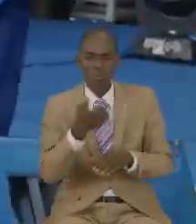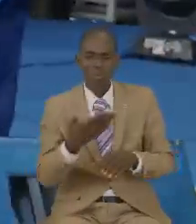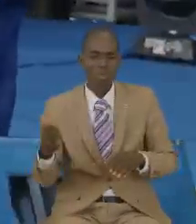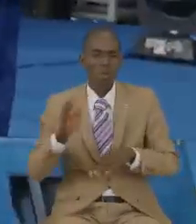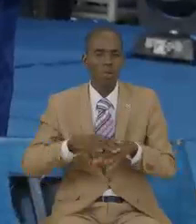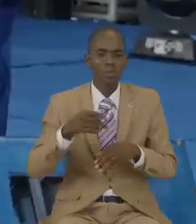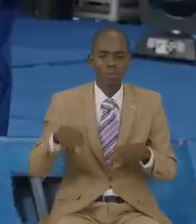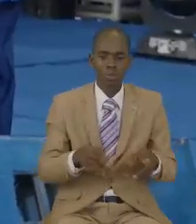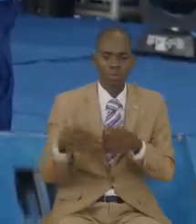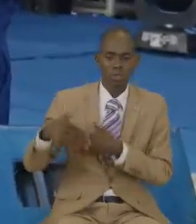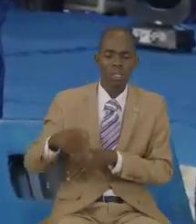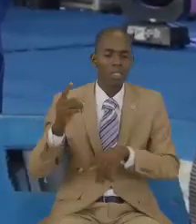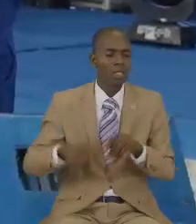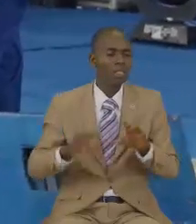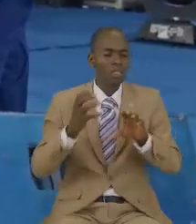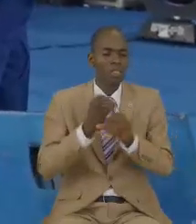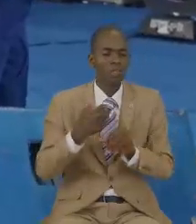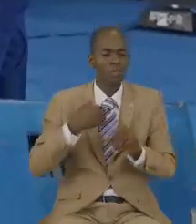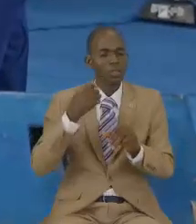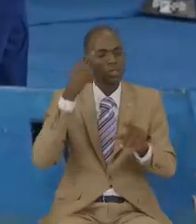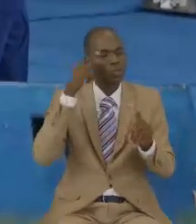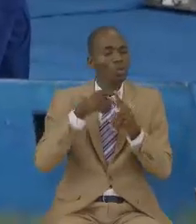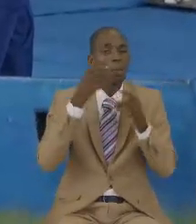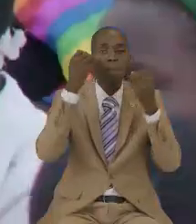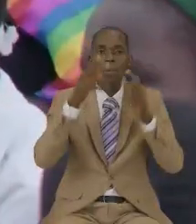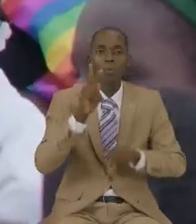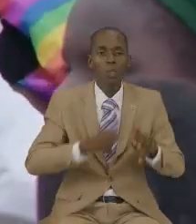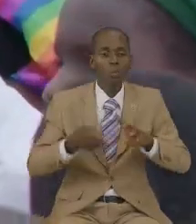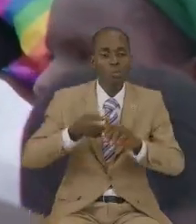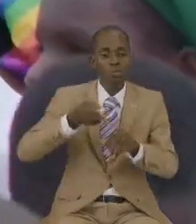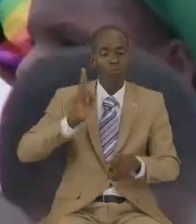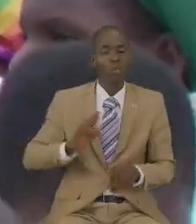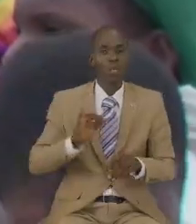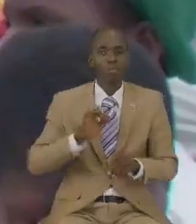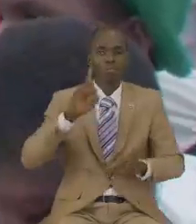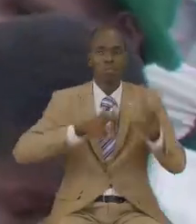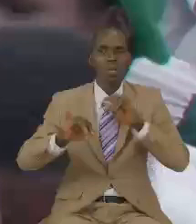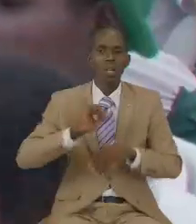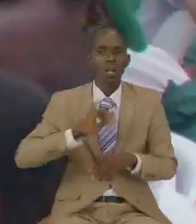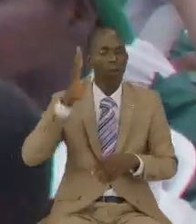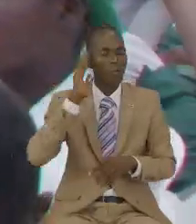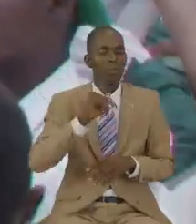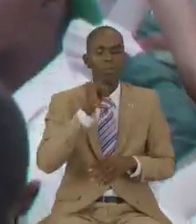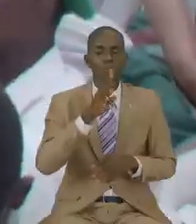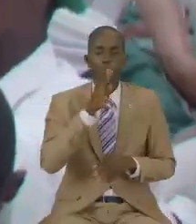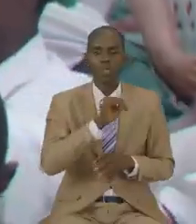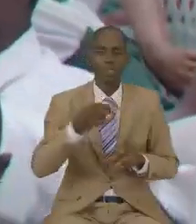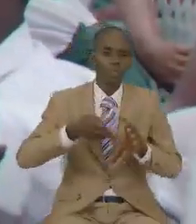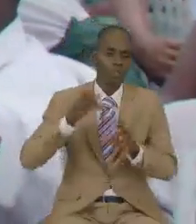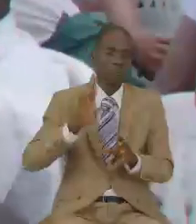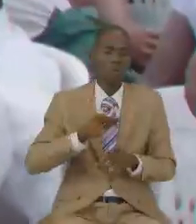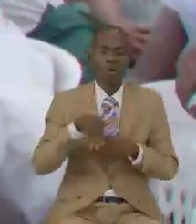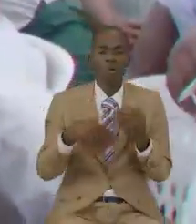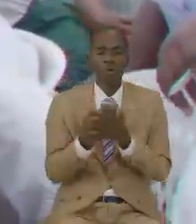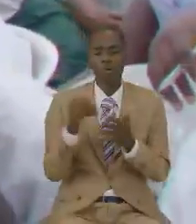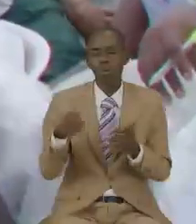you have in mind. Other people drop out, I will not be a dropout. Other people quit, I will not quit. Other